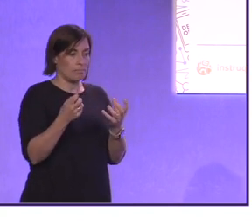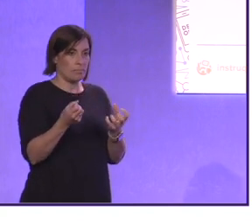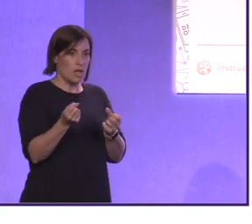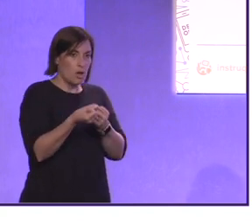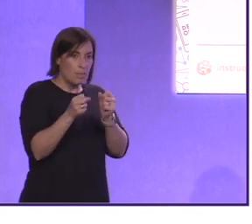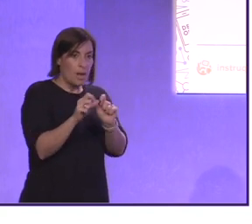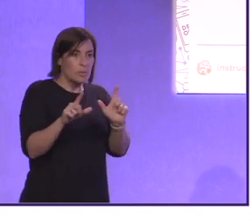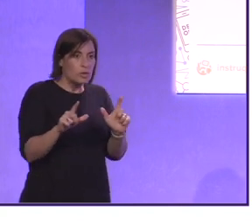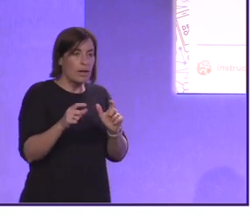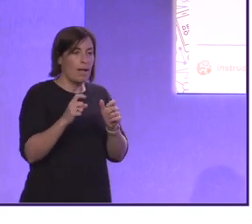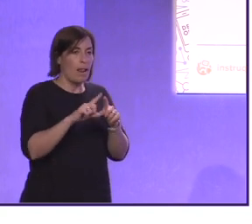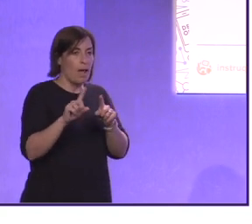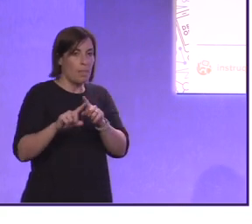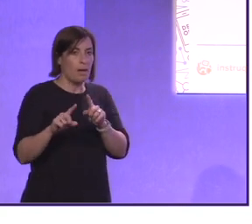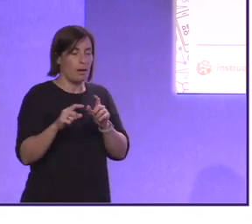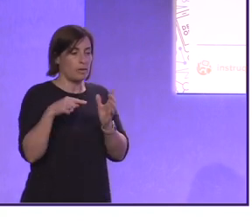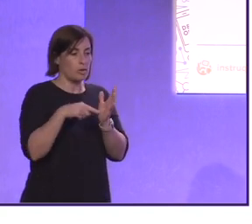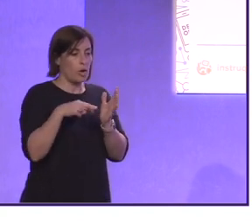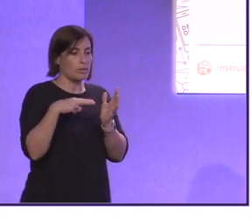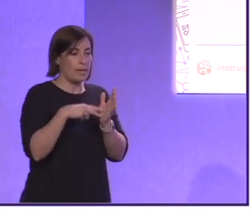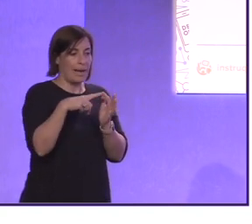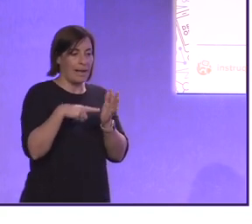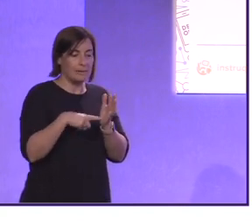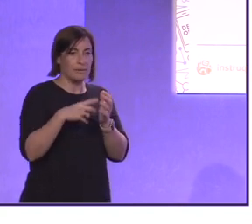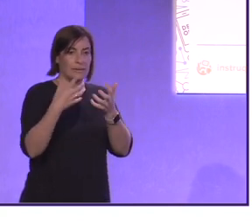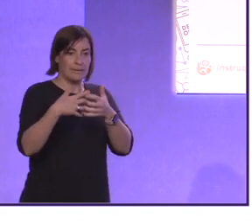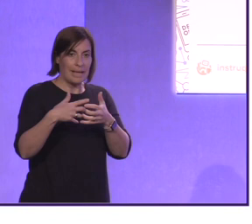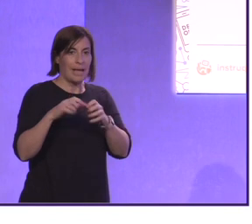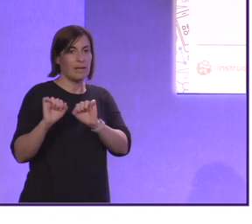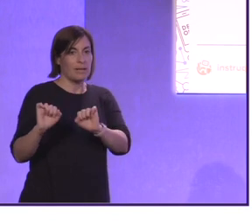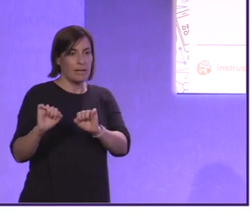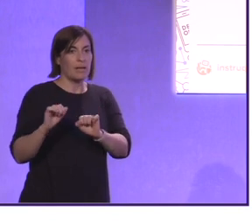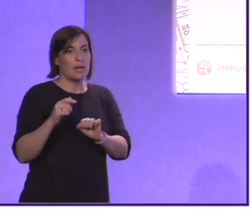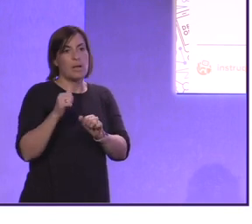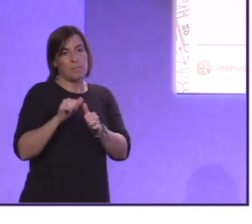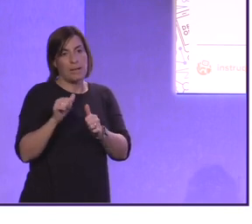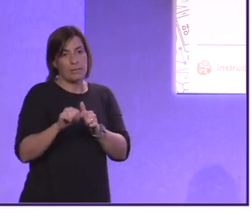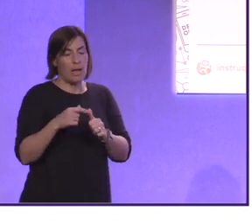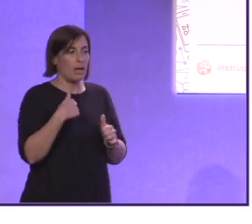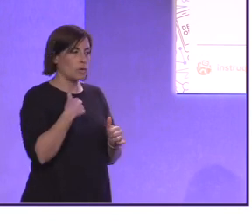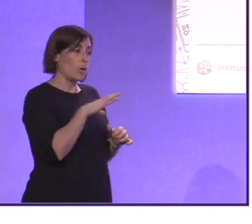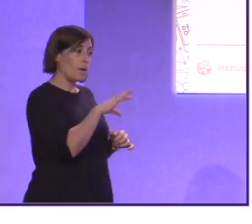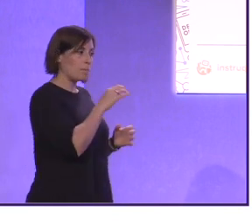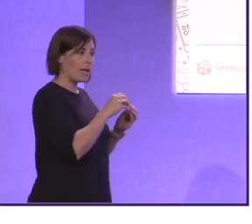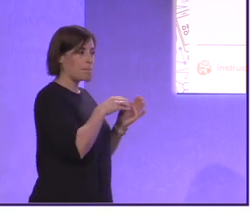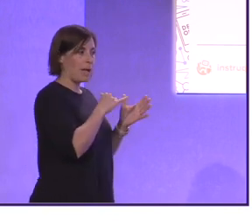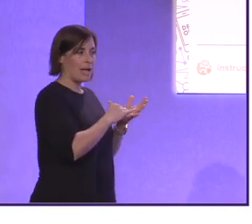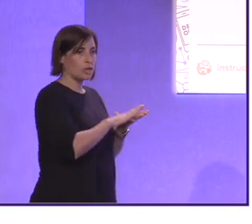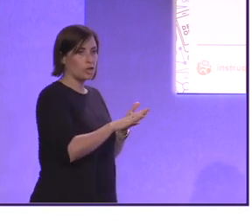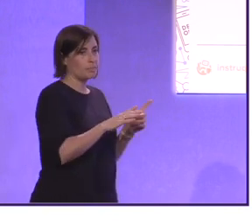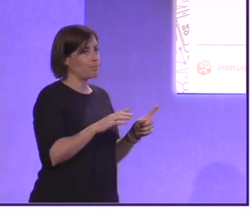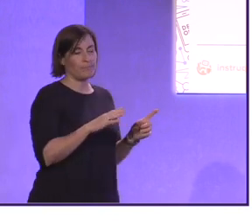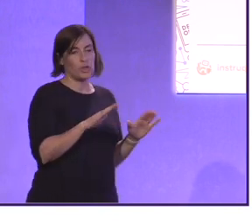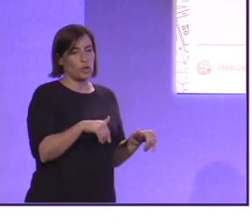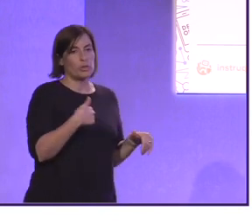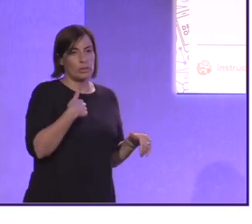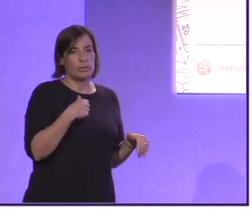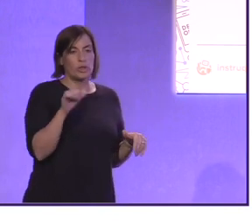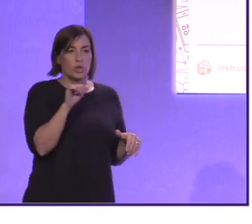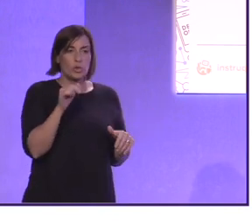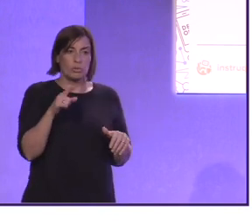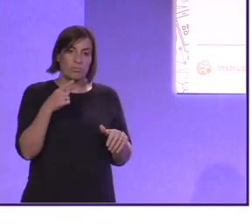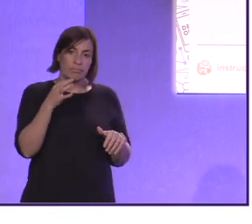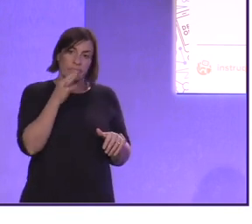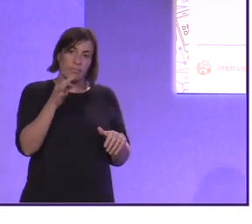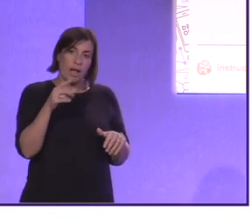other sort of .NET technologies. So that was another anti-pattern that we found, where we weren't really user-centric or as user-centric as we could have been. We could